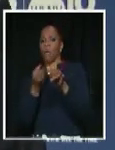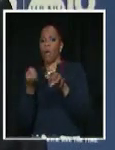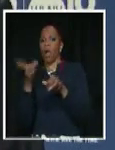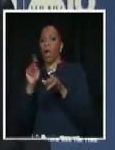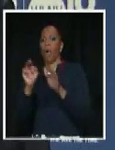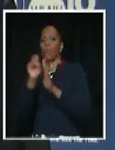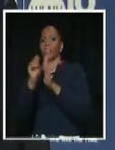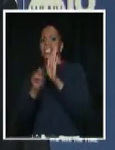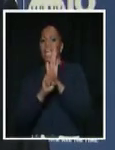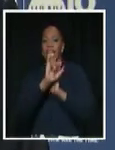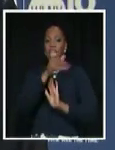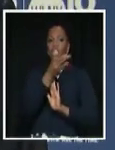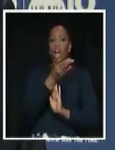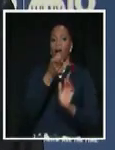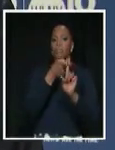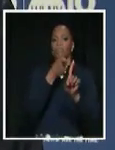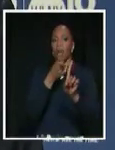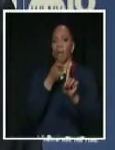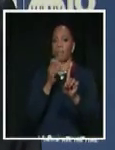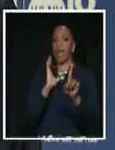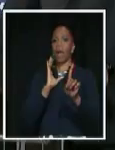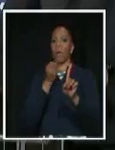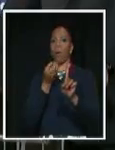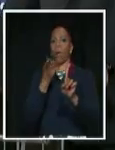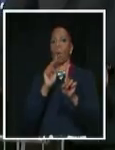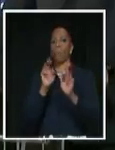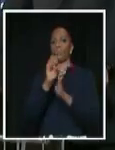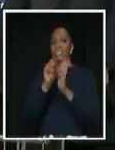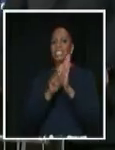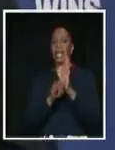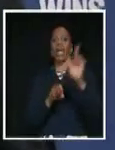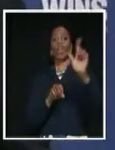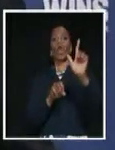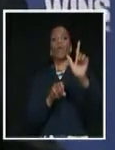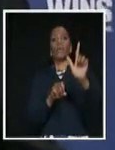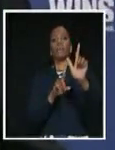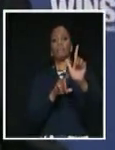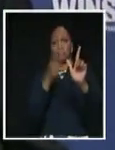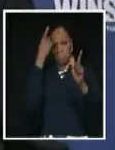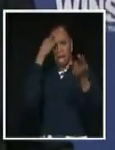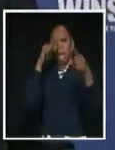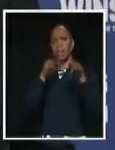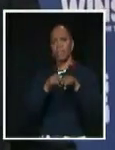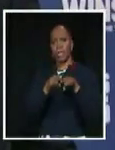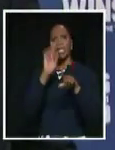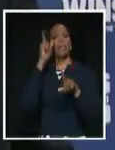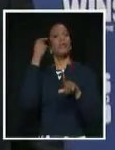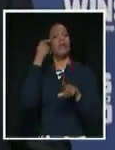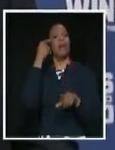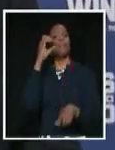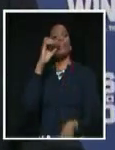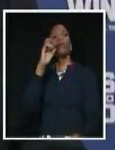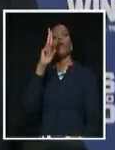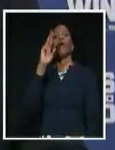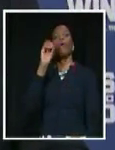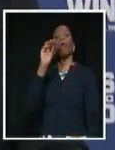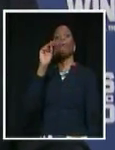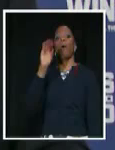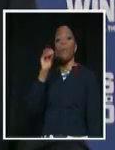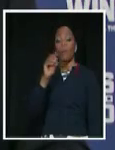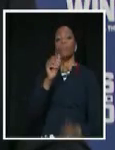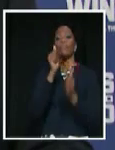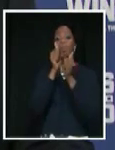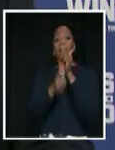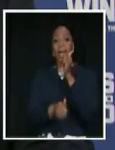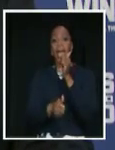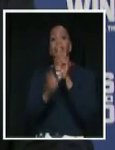own people get. That's why I think it's a common sense measure. Thank you, sir. Mr. Lhota, gambling? I agree with Governor Cuomo. We should pass this constitutional amendment.